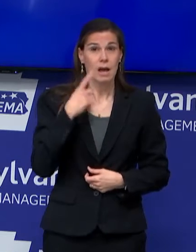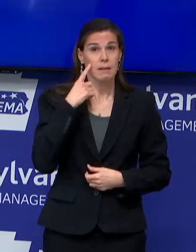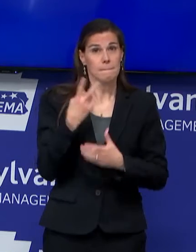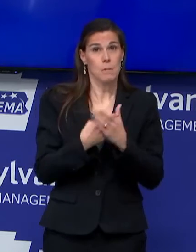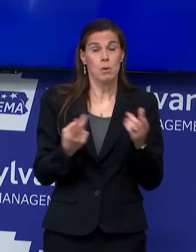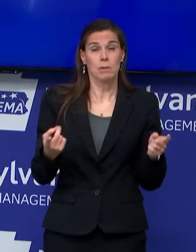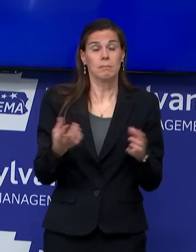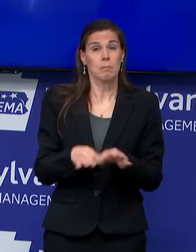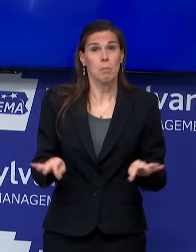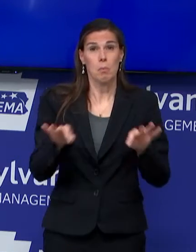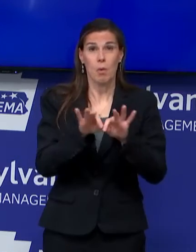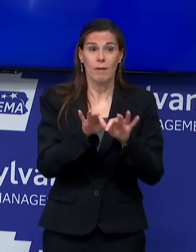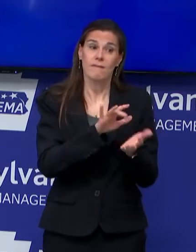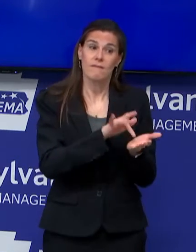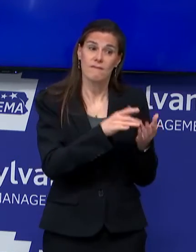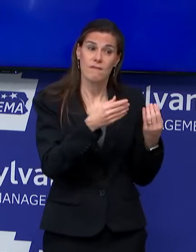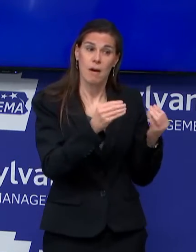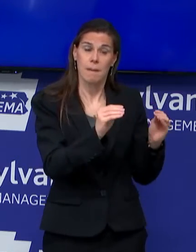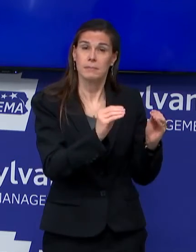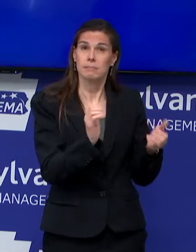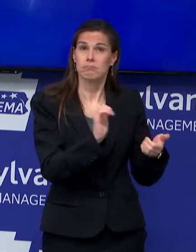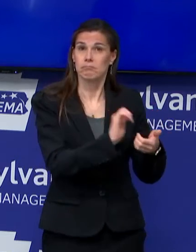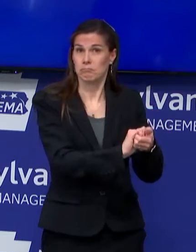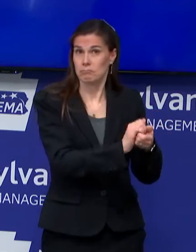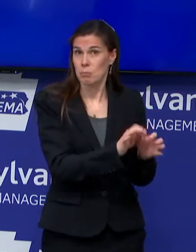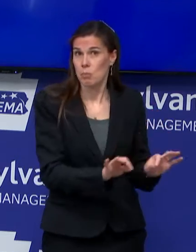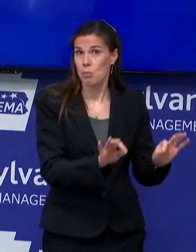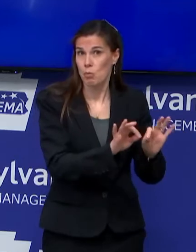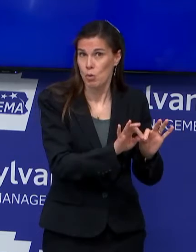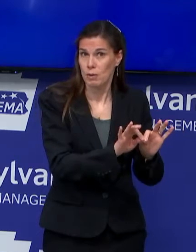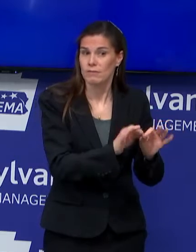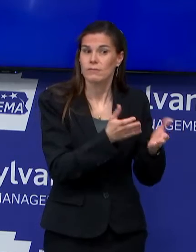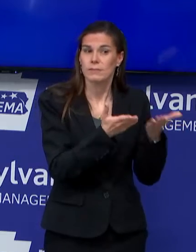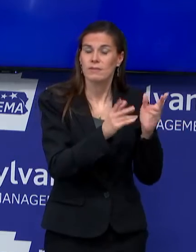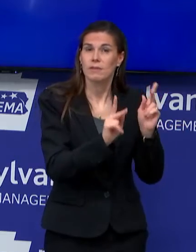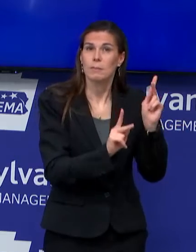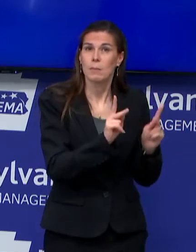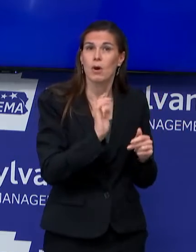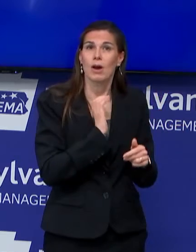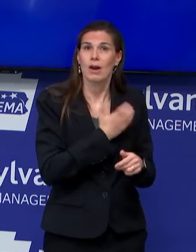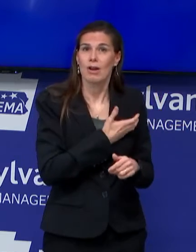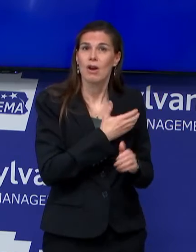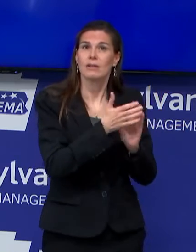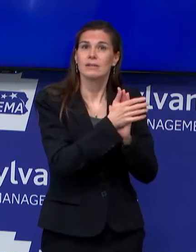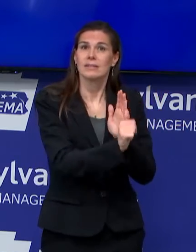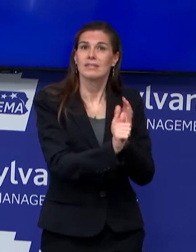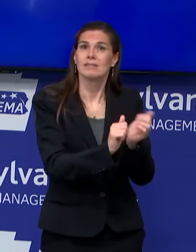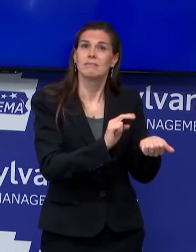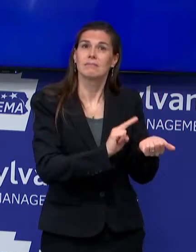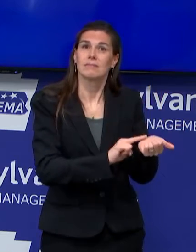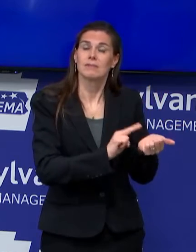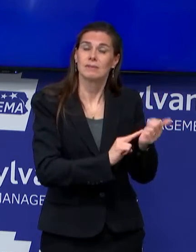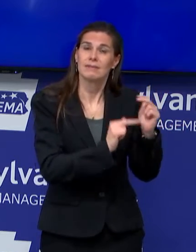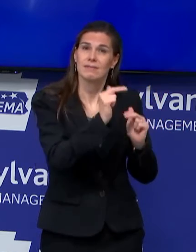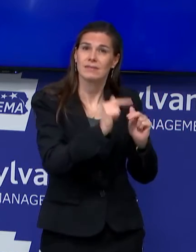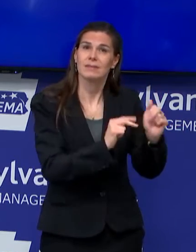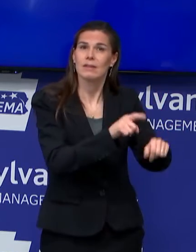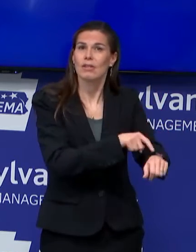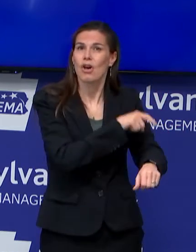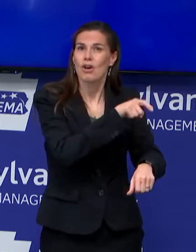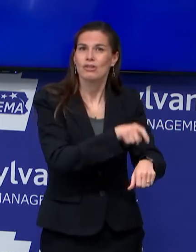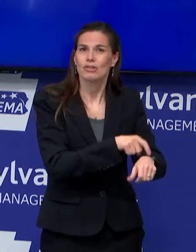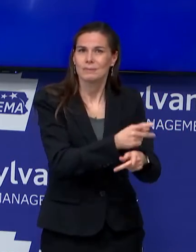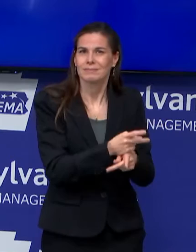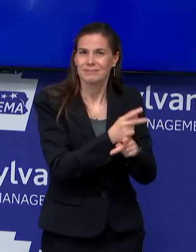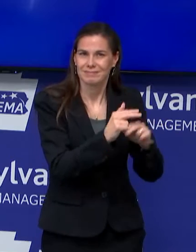federal pharmacy partners has been crucial, especially to serving folks in our skilled nursing facilities and long-term care facilities. So I think that,